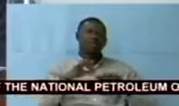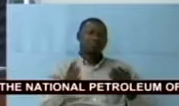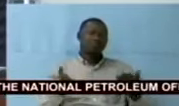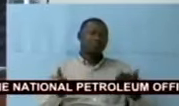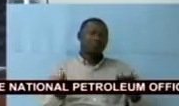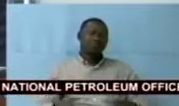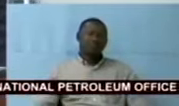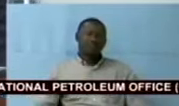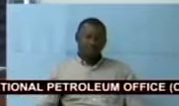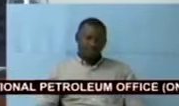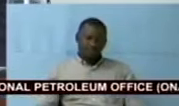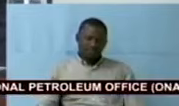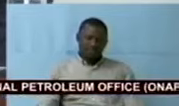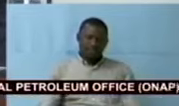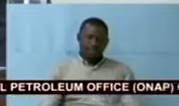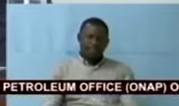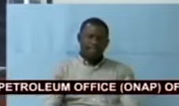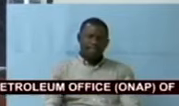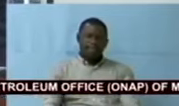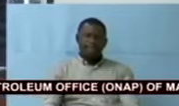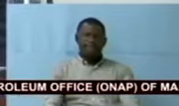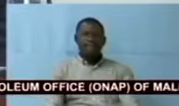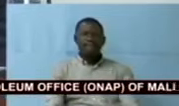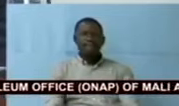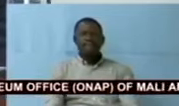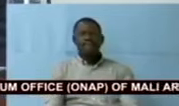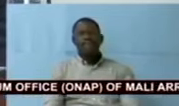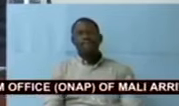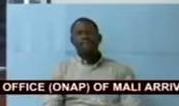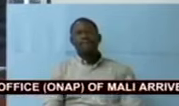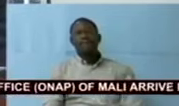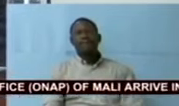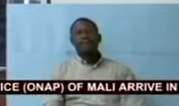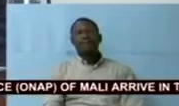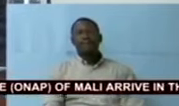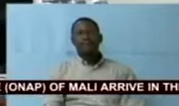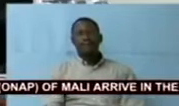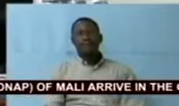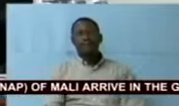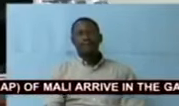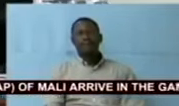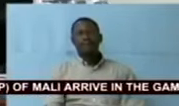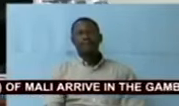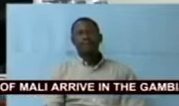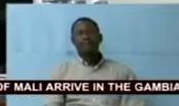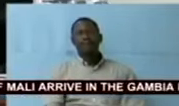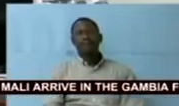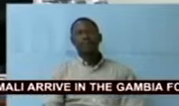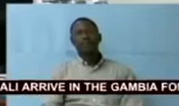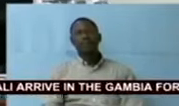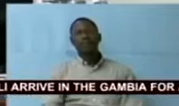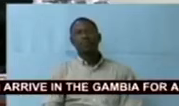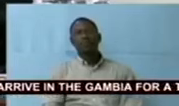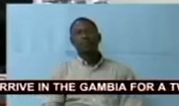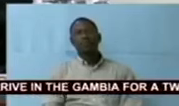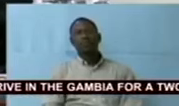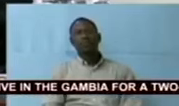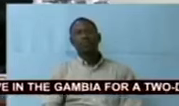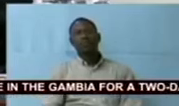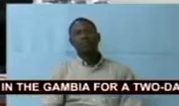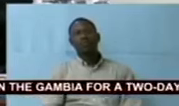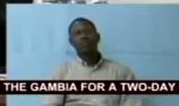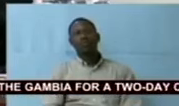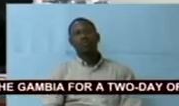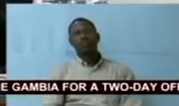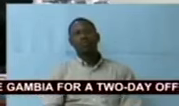akera jamane ko lan ko me alon ko be kany mol be taki kitindi executive même santon kolti mambu nyani hormoso to nyi loyal me alon ko le